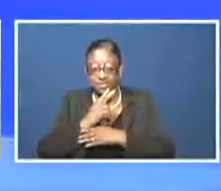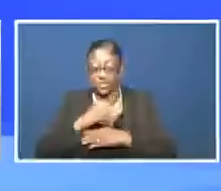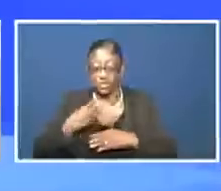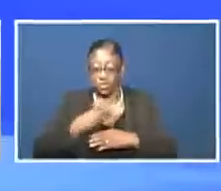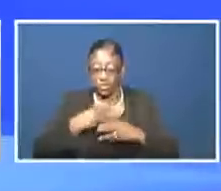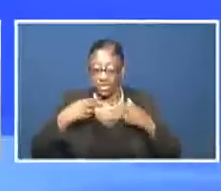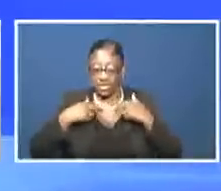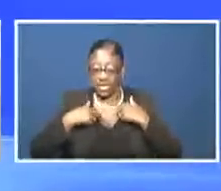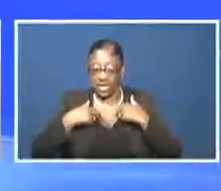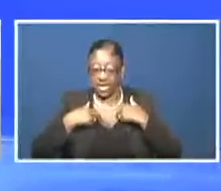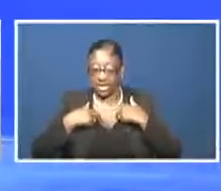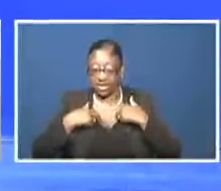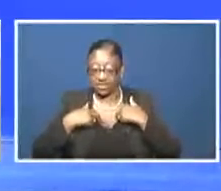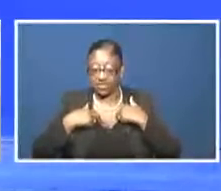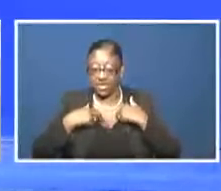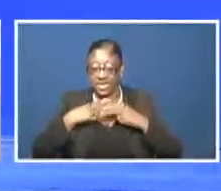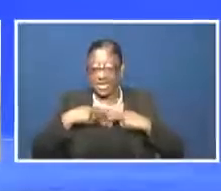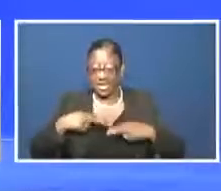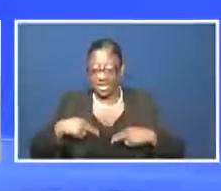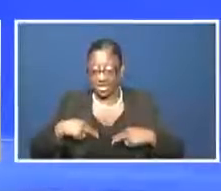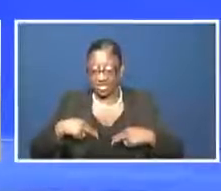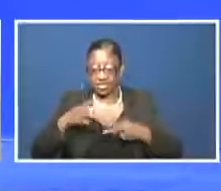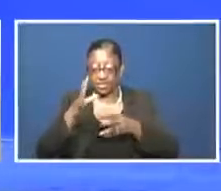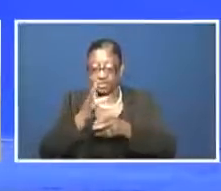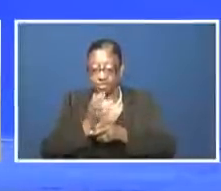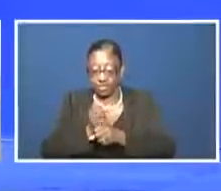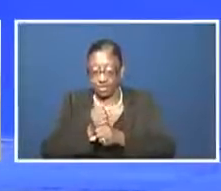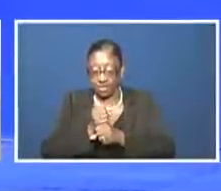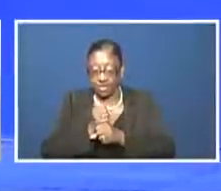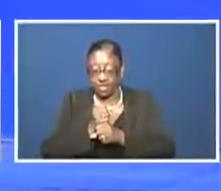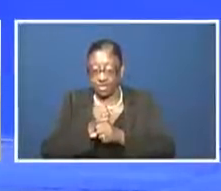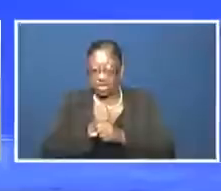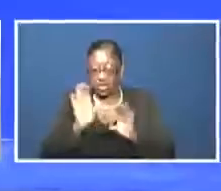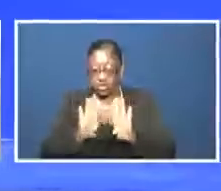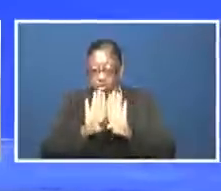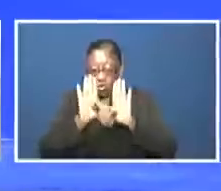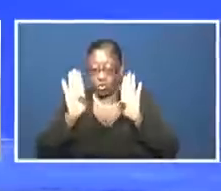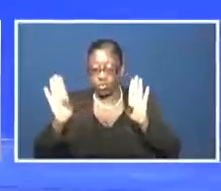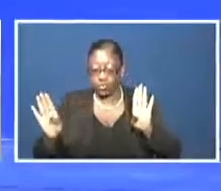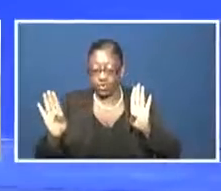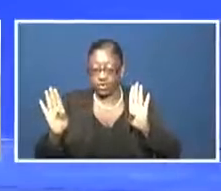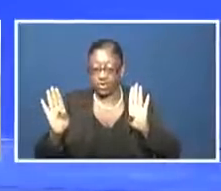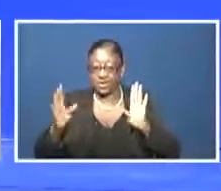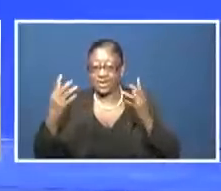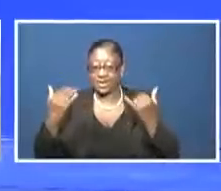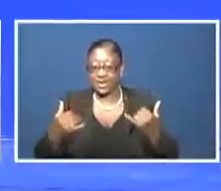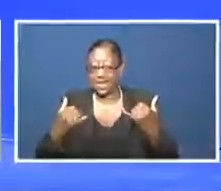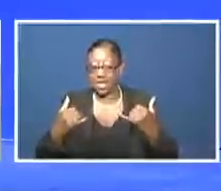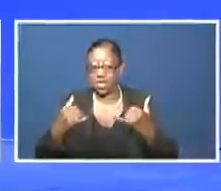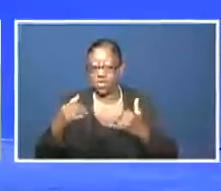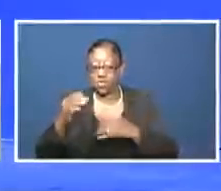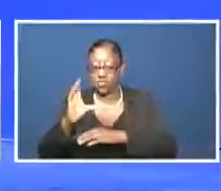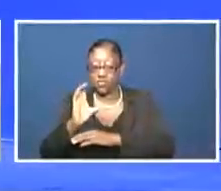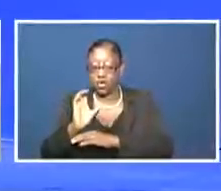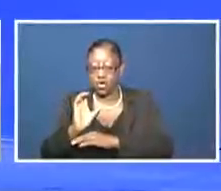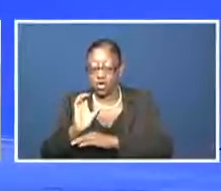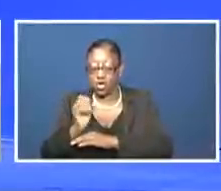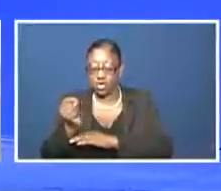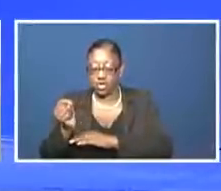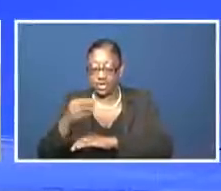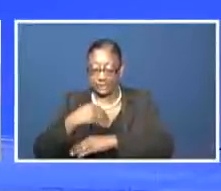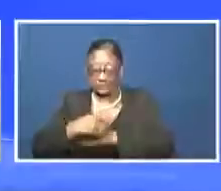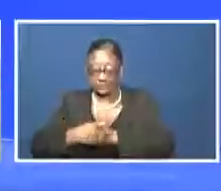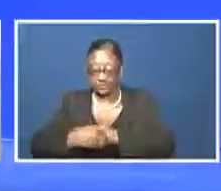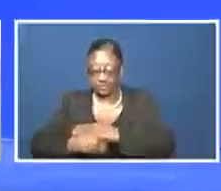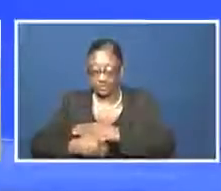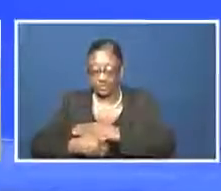enhanced healthcare services now accessible to residents with the opening of the renovated orthopedic clinic and wound care services